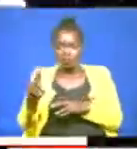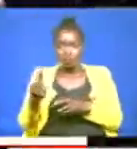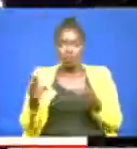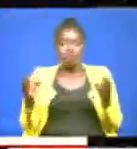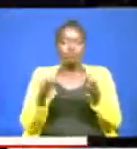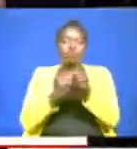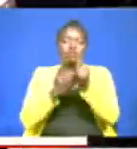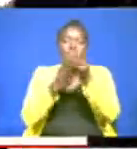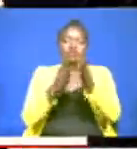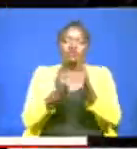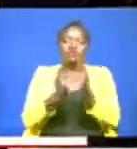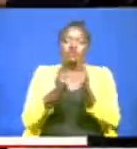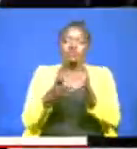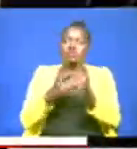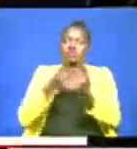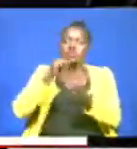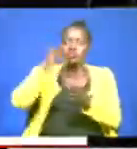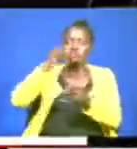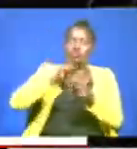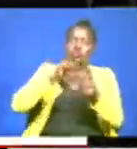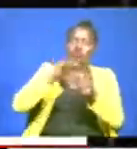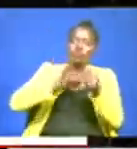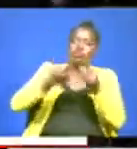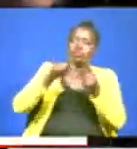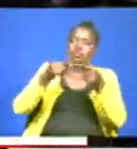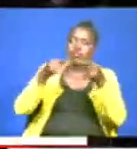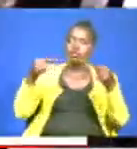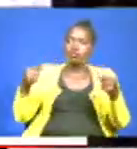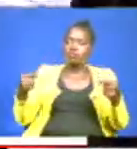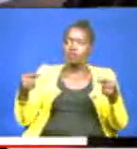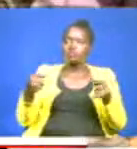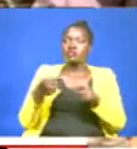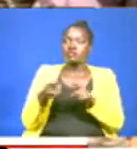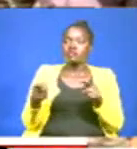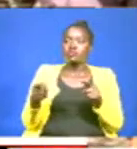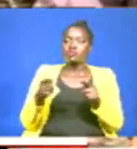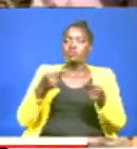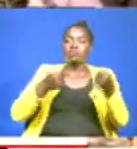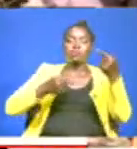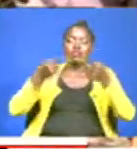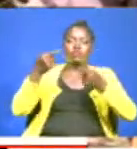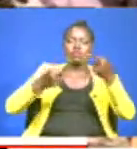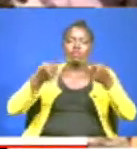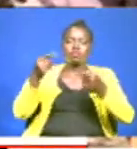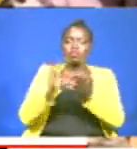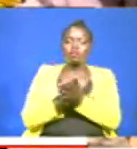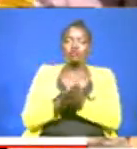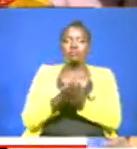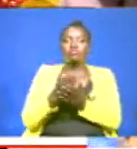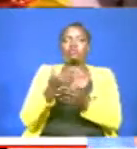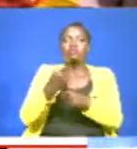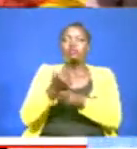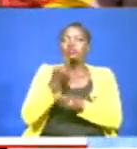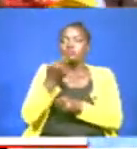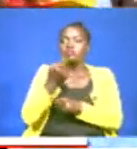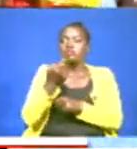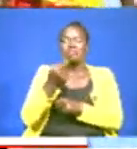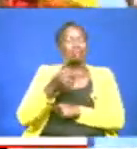Roba, said that politics was not about enmity, but competition. Nataka kuhakikisha